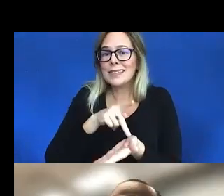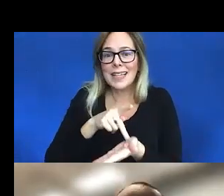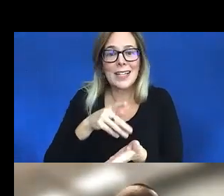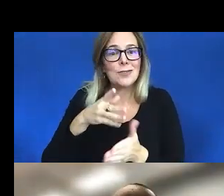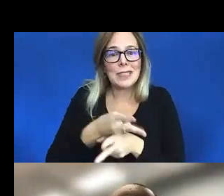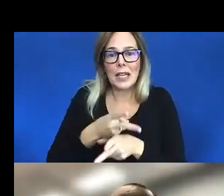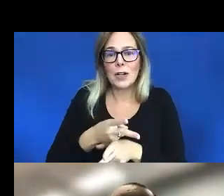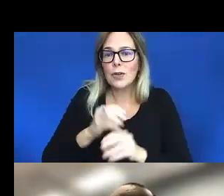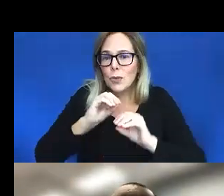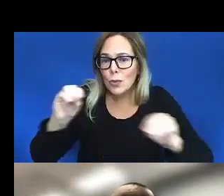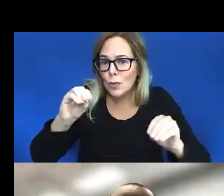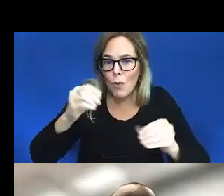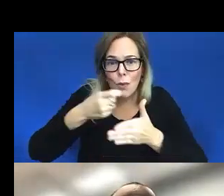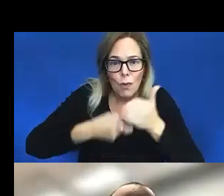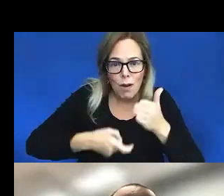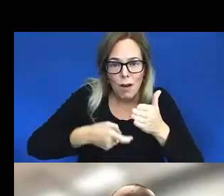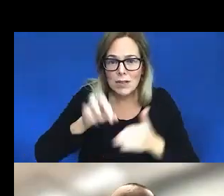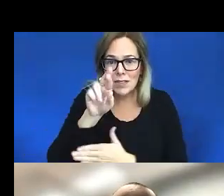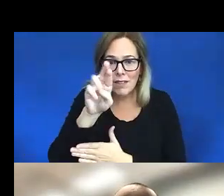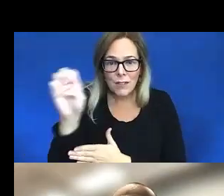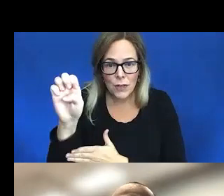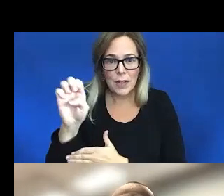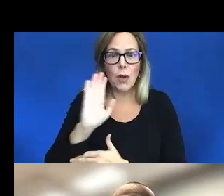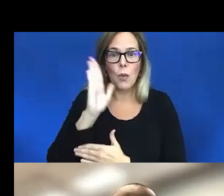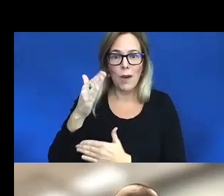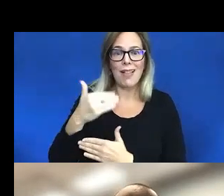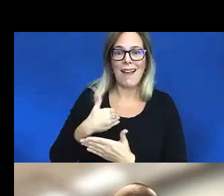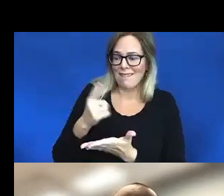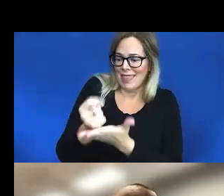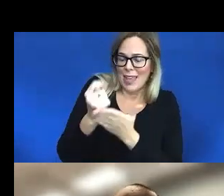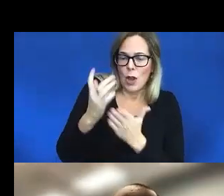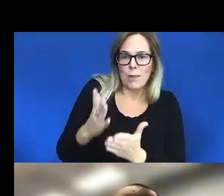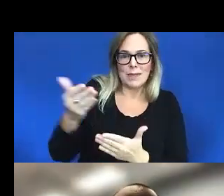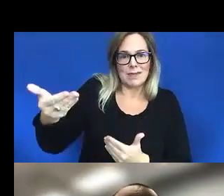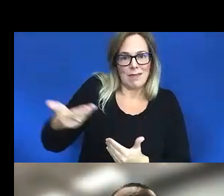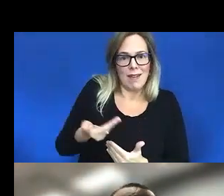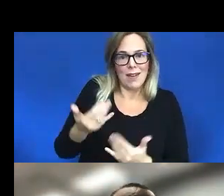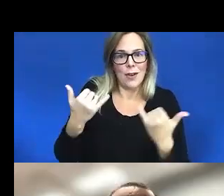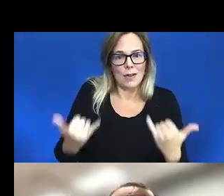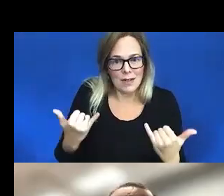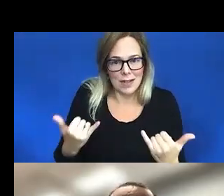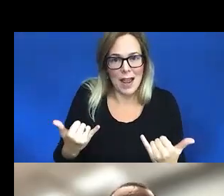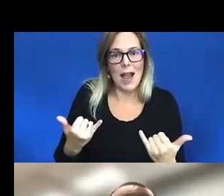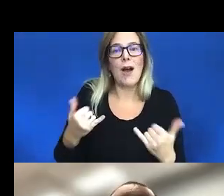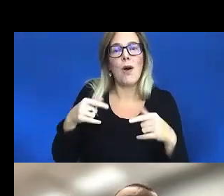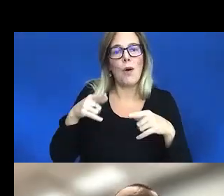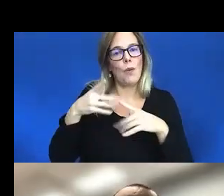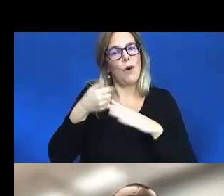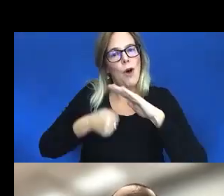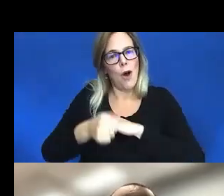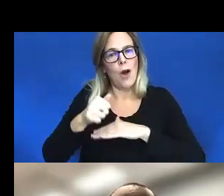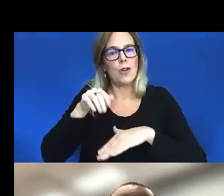psychological services will be dedicated therapists currently being hired by the Michigan Medicine Office of Counseling and Workplace Resilience, and